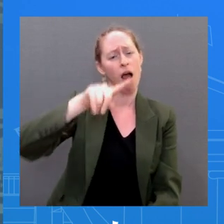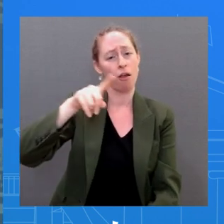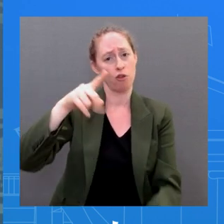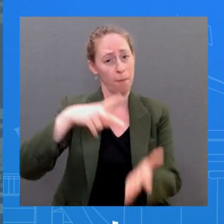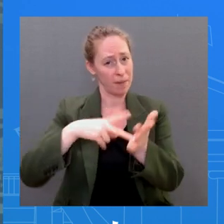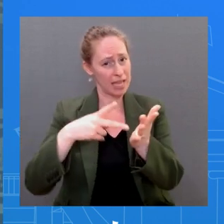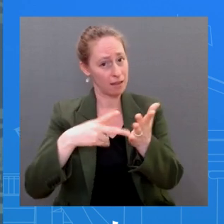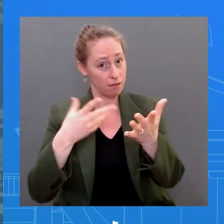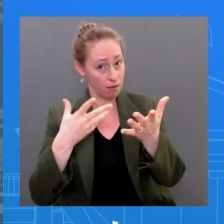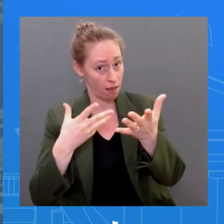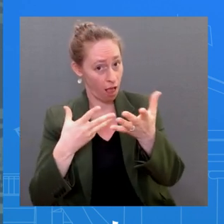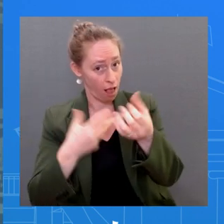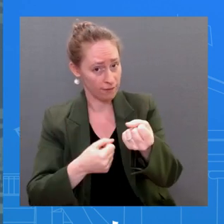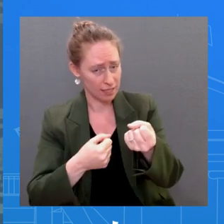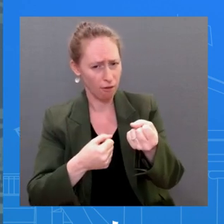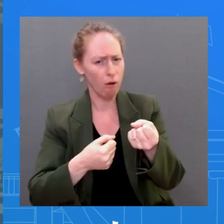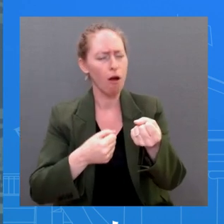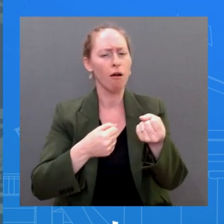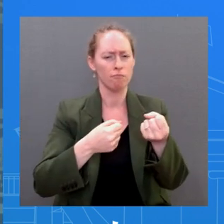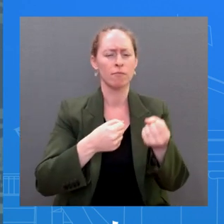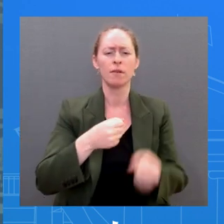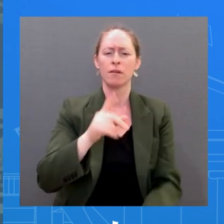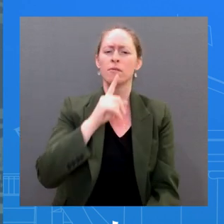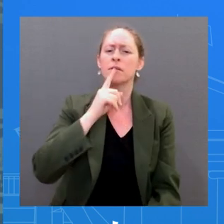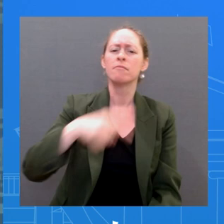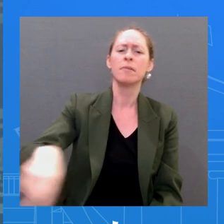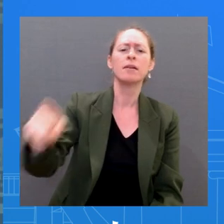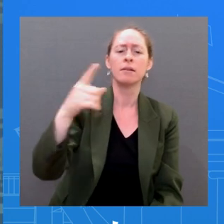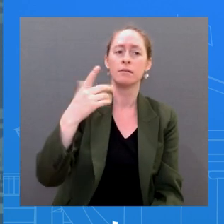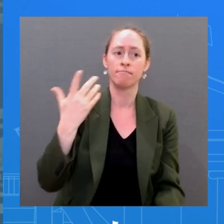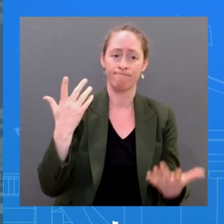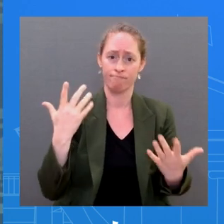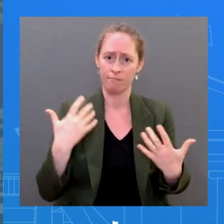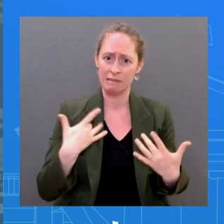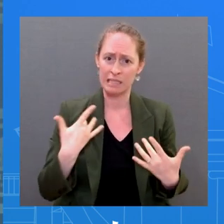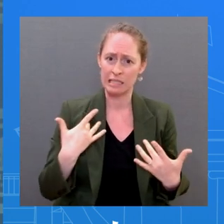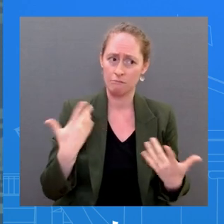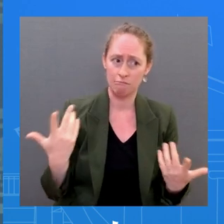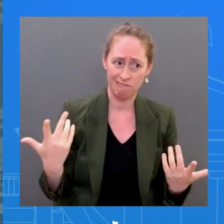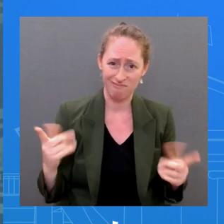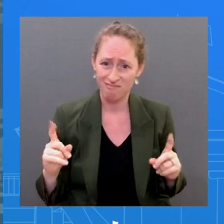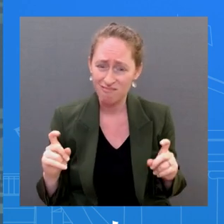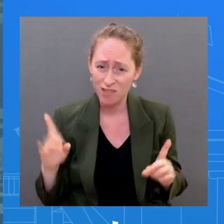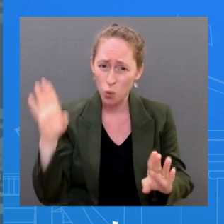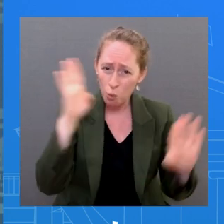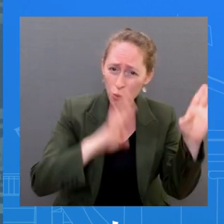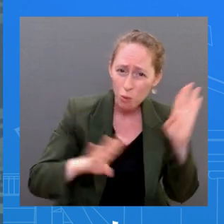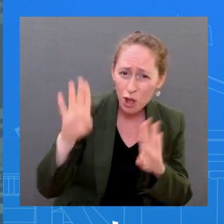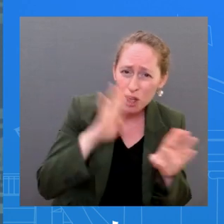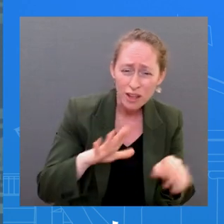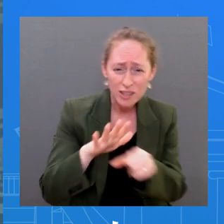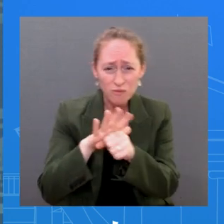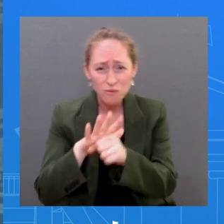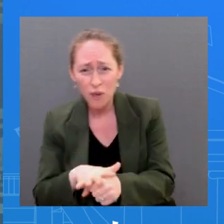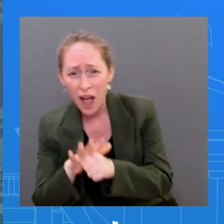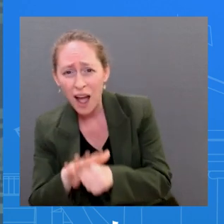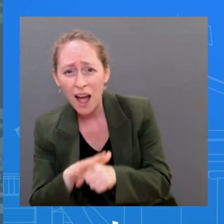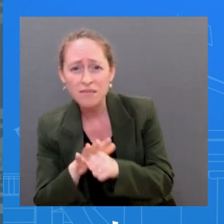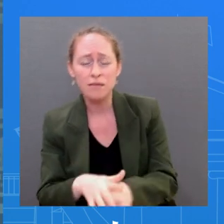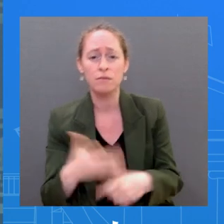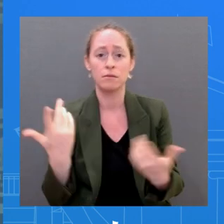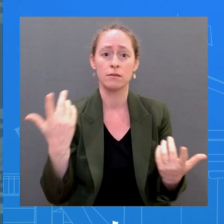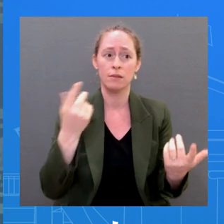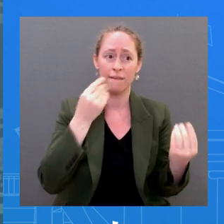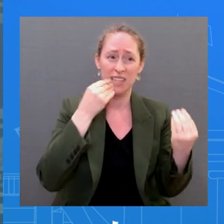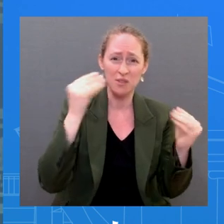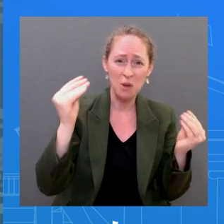uncertainty. About higher prices. People feel the effect of high prices when they go to the grocery store and they feel they're up their gas